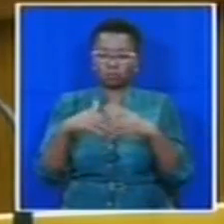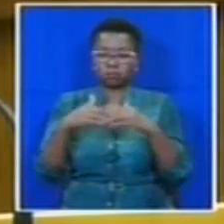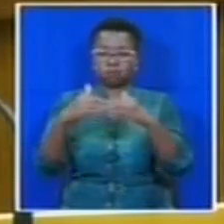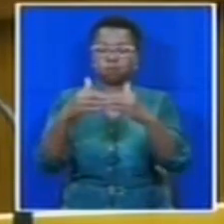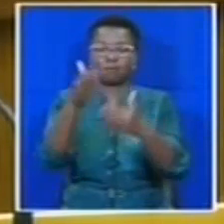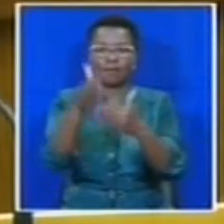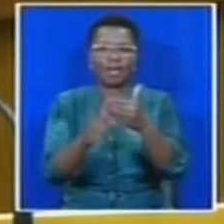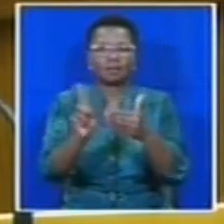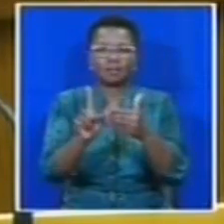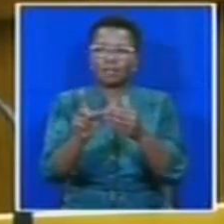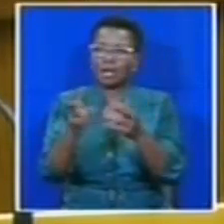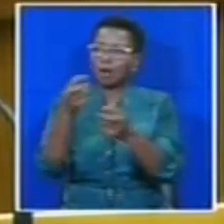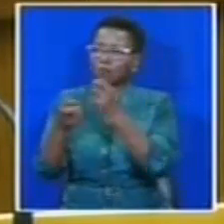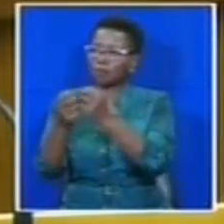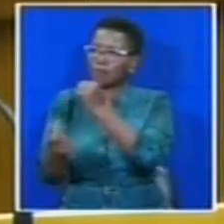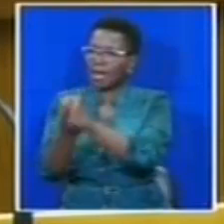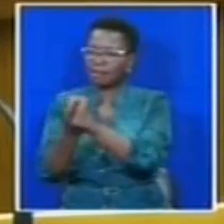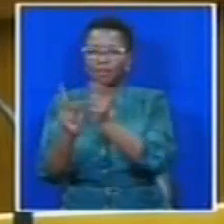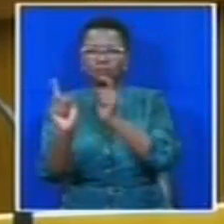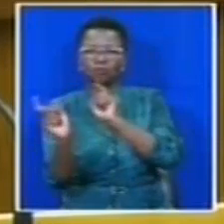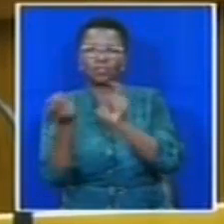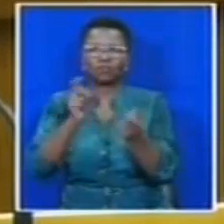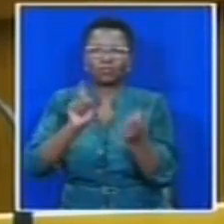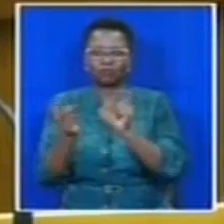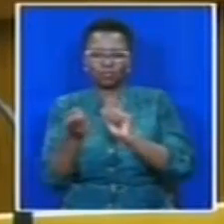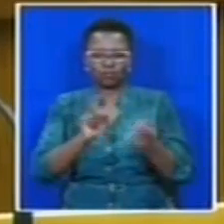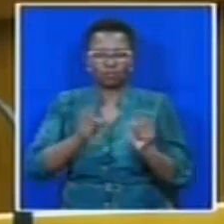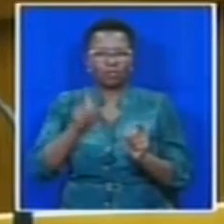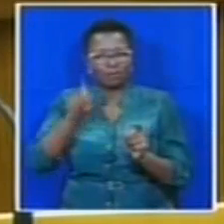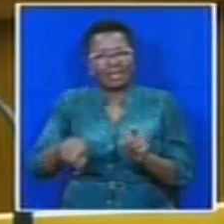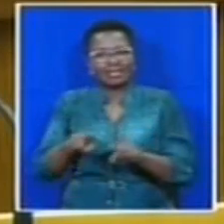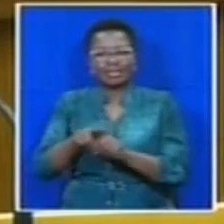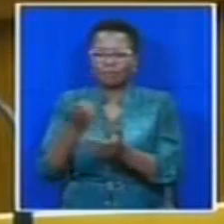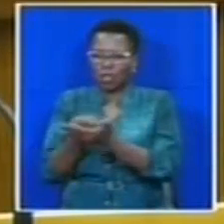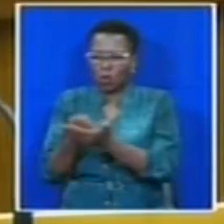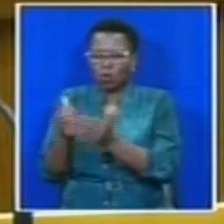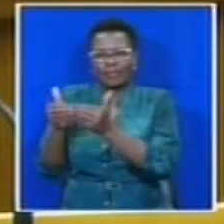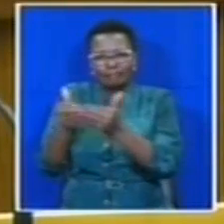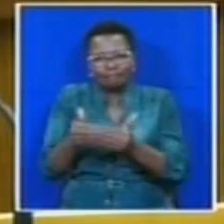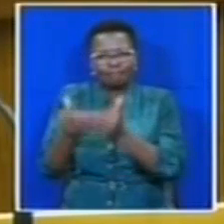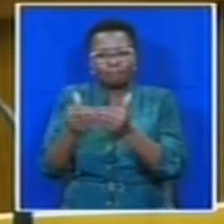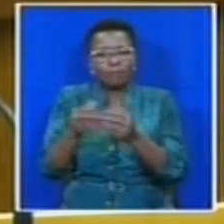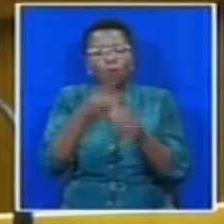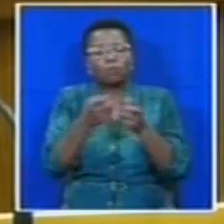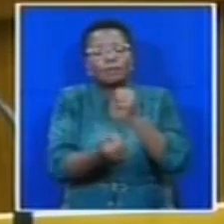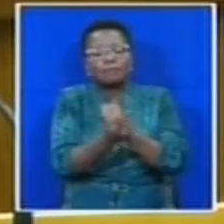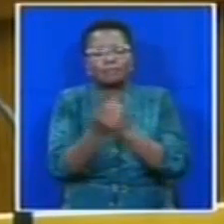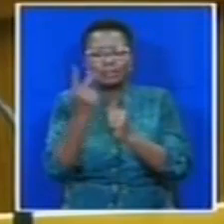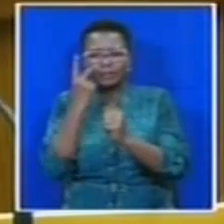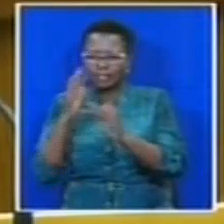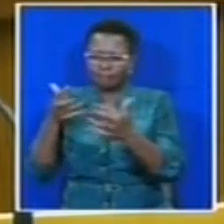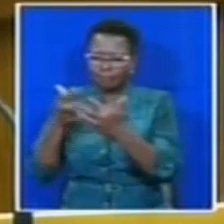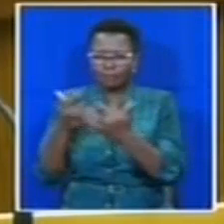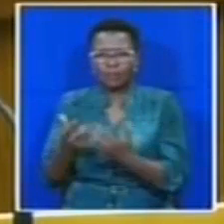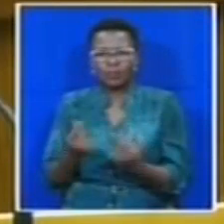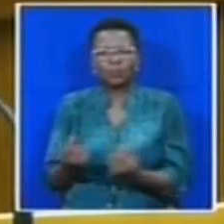to adapt, and this is an important aspect of nurturing our economy, to new challenges and as various interests